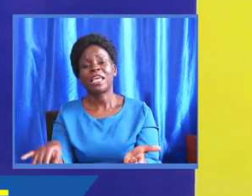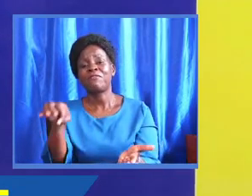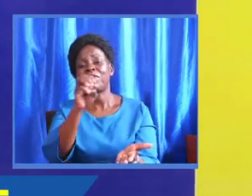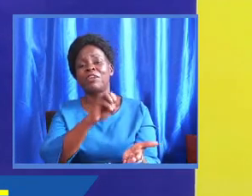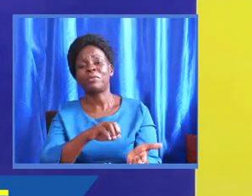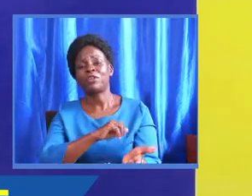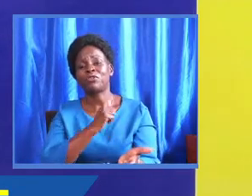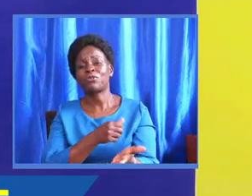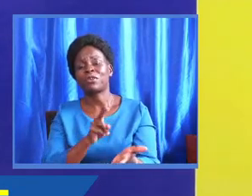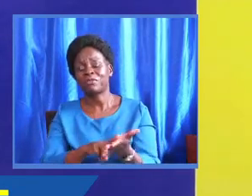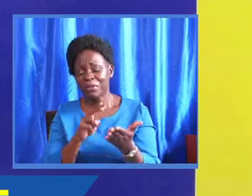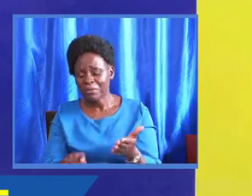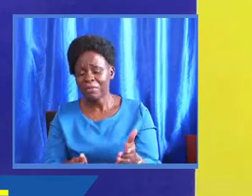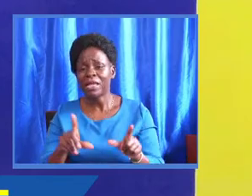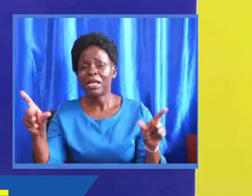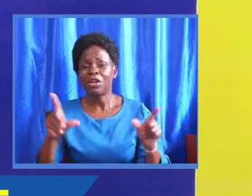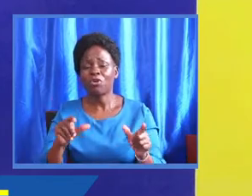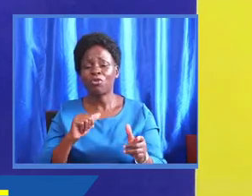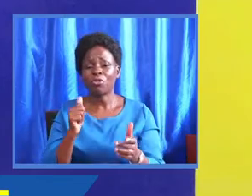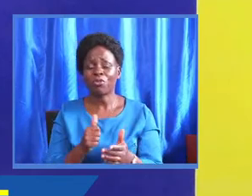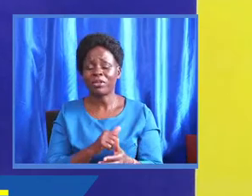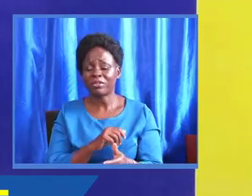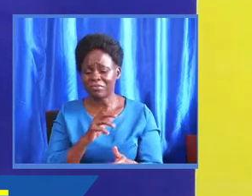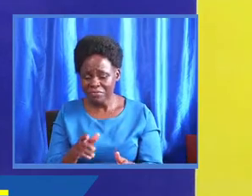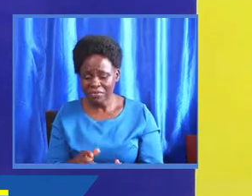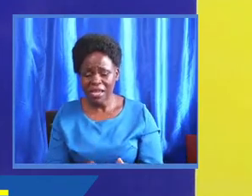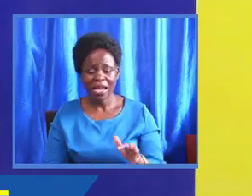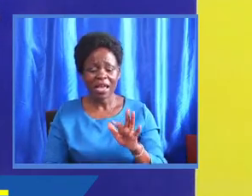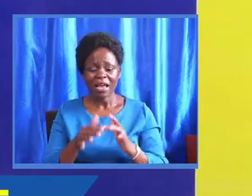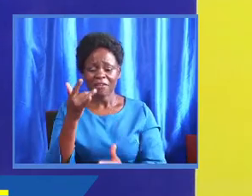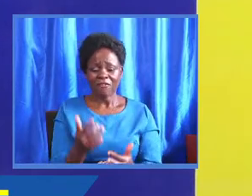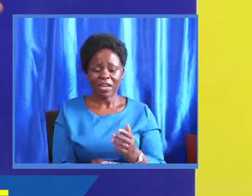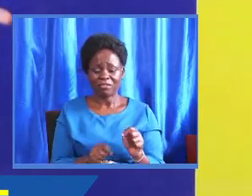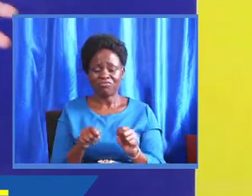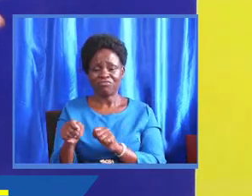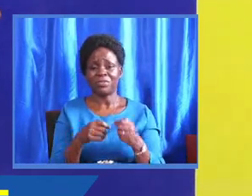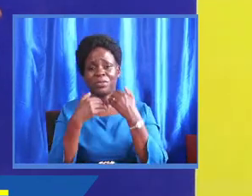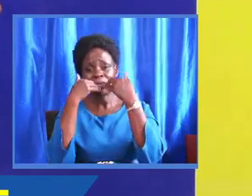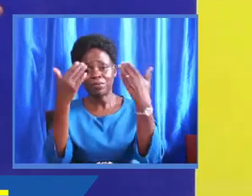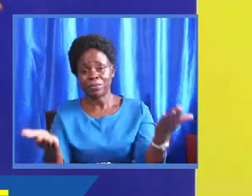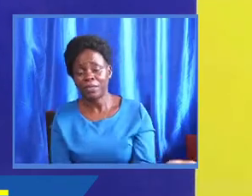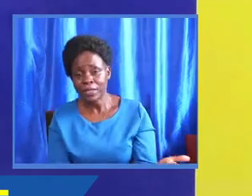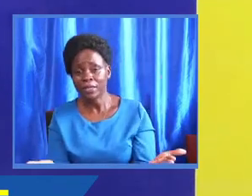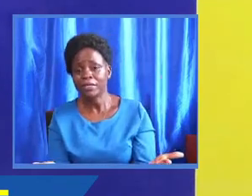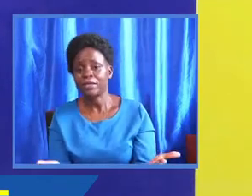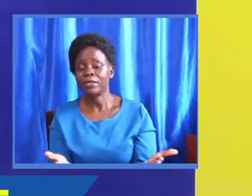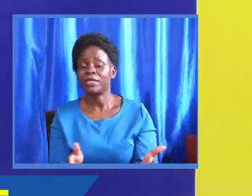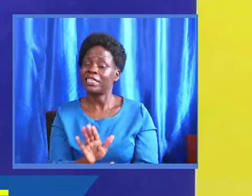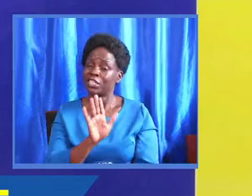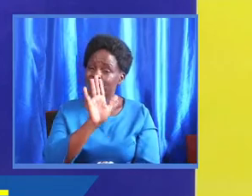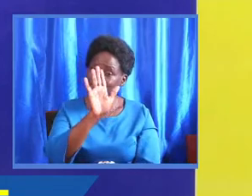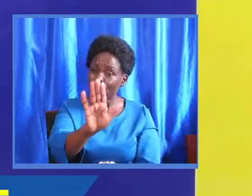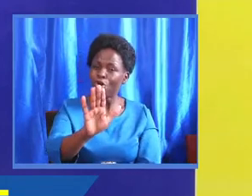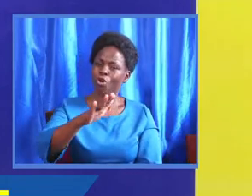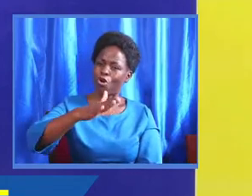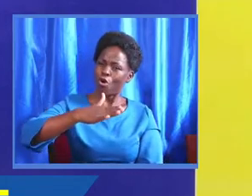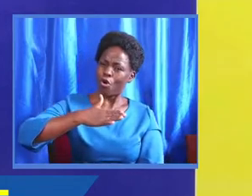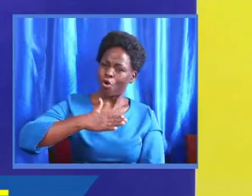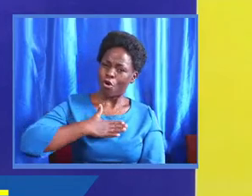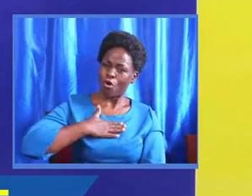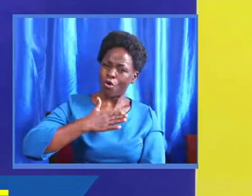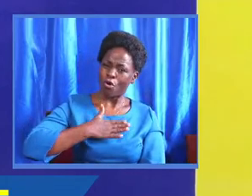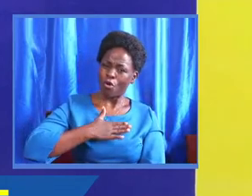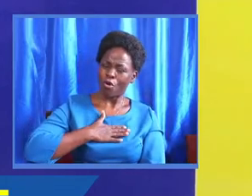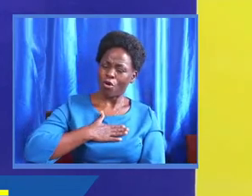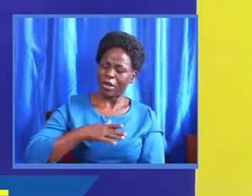authority, local authorities. It is not fire regulated. You know, all these things it's your own